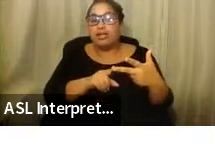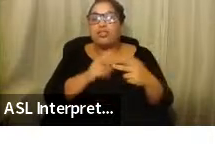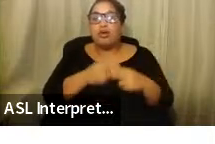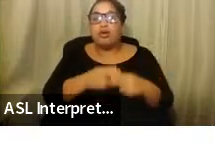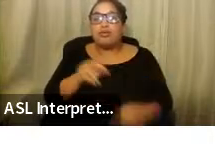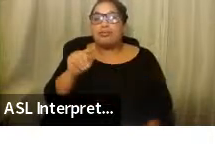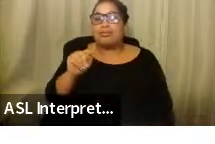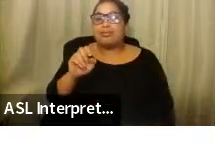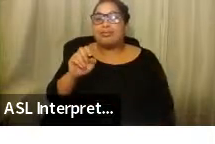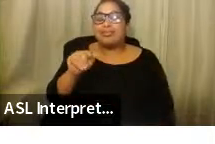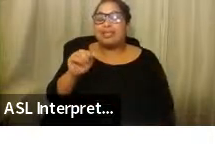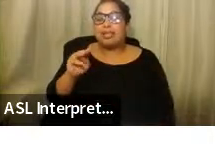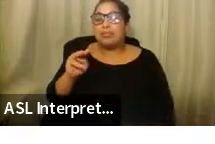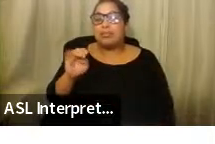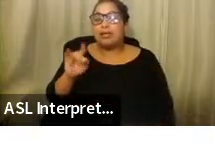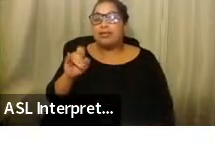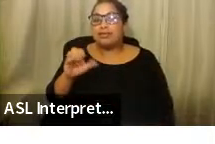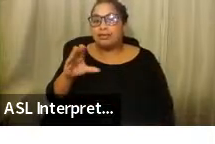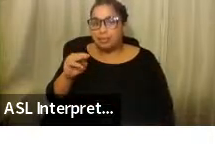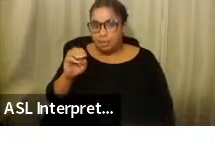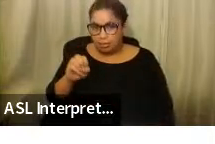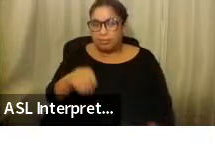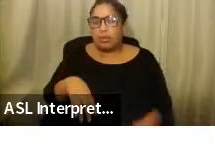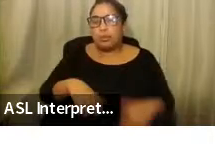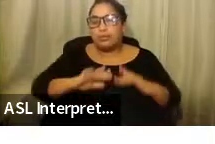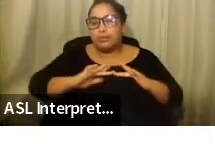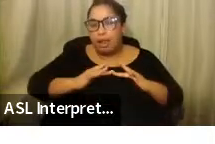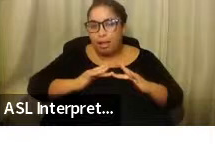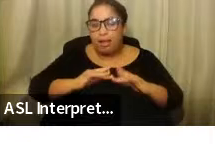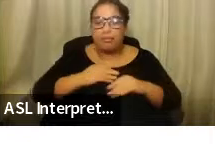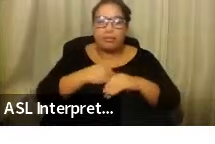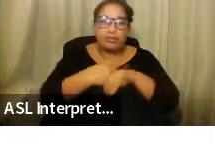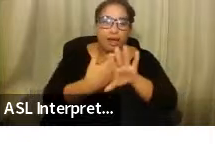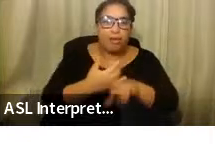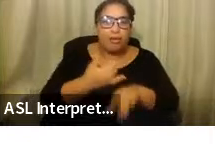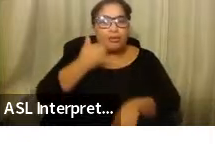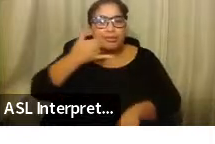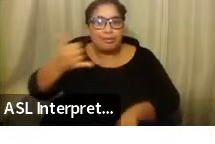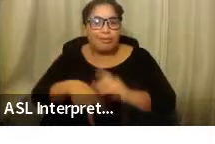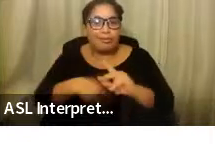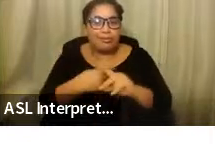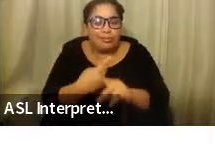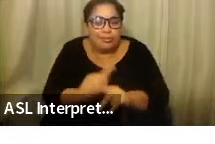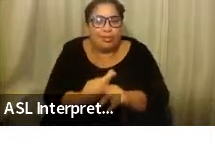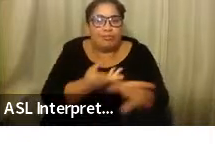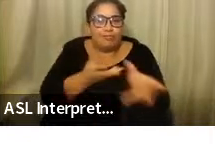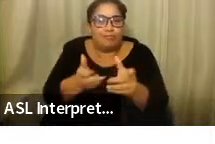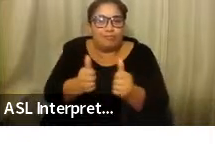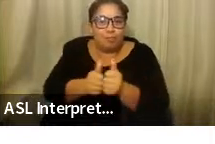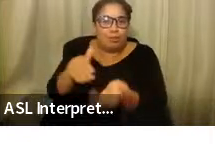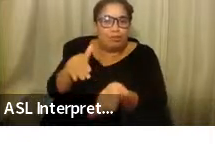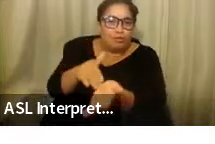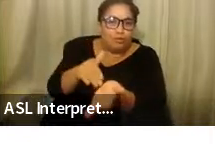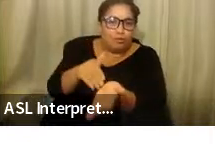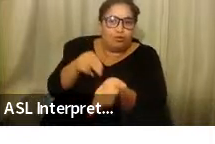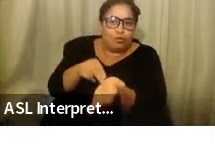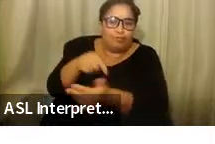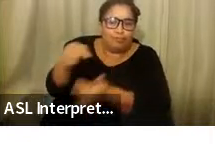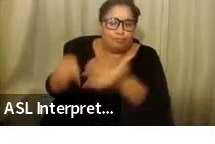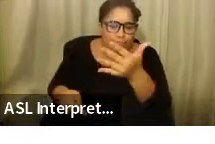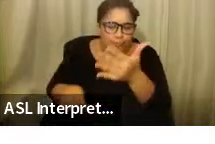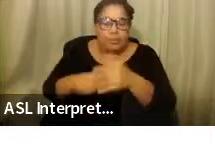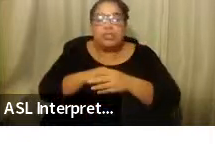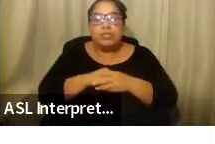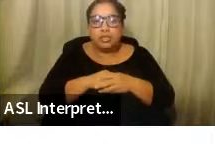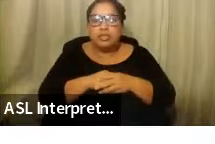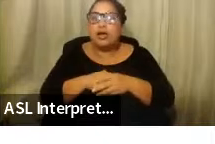great pilots with telemedicine, and through the pandemic, as you know, the telemedicine has been used to the